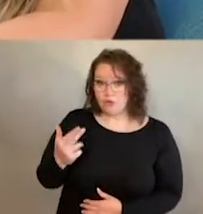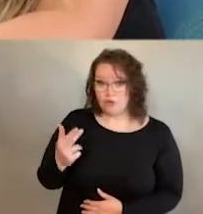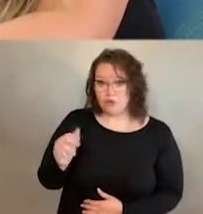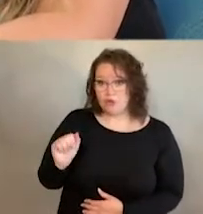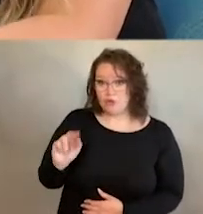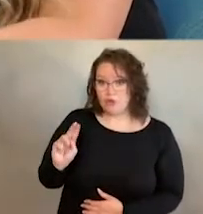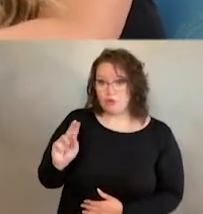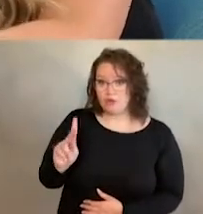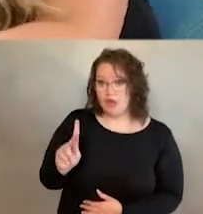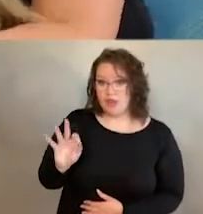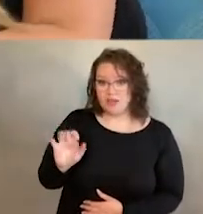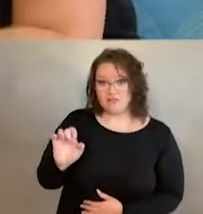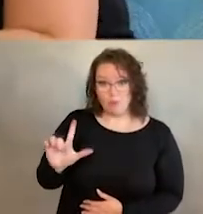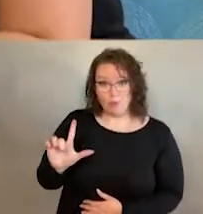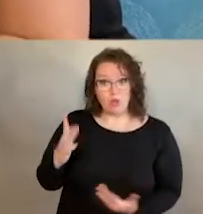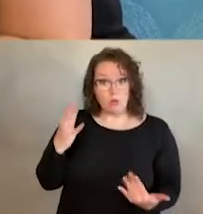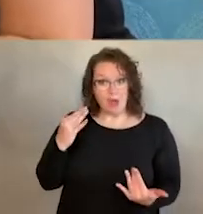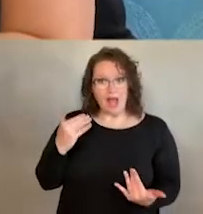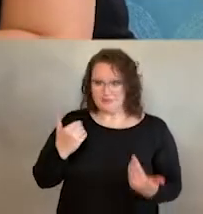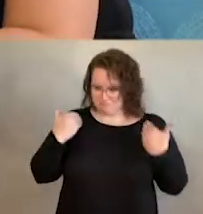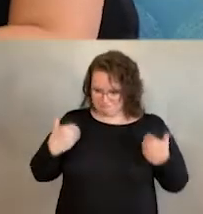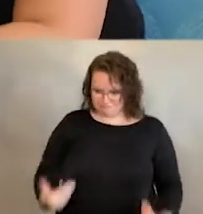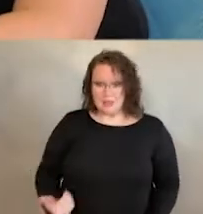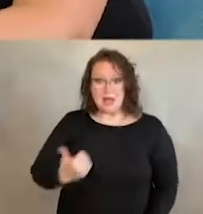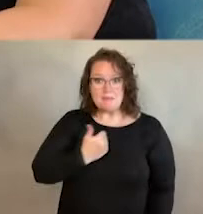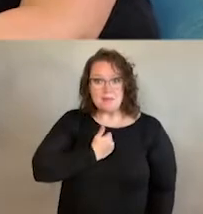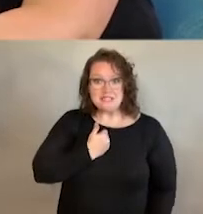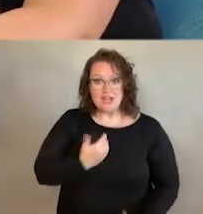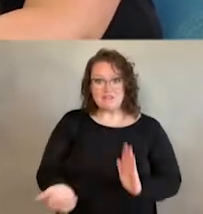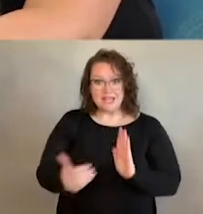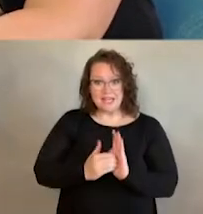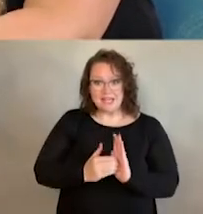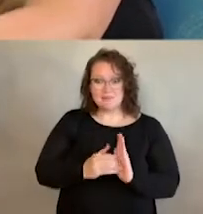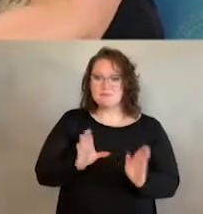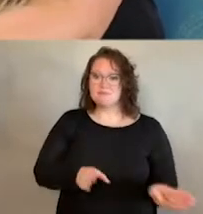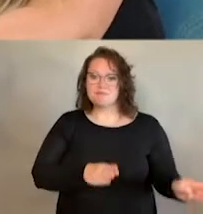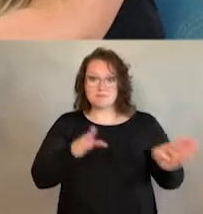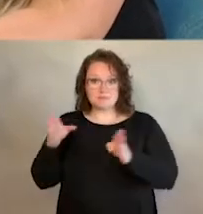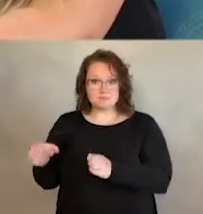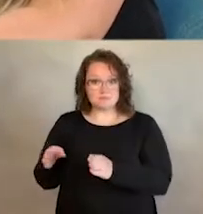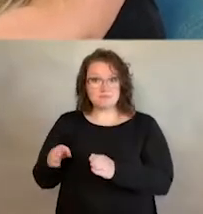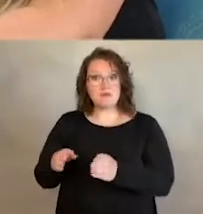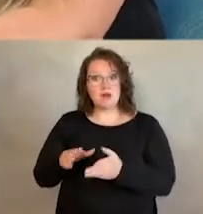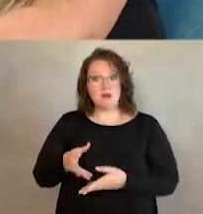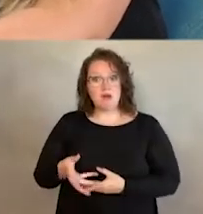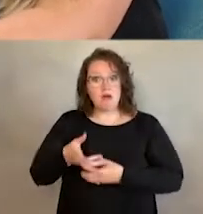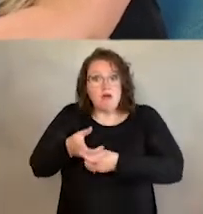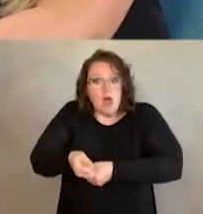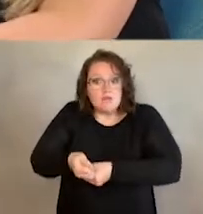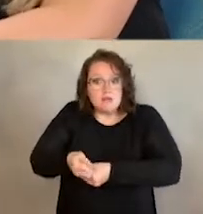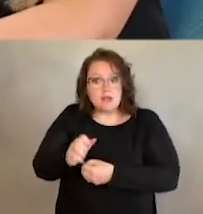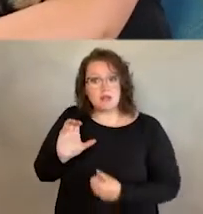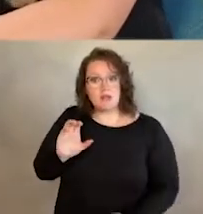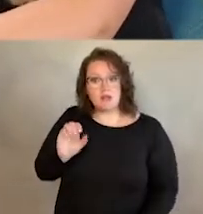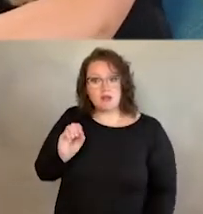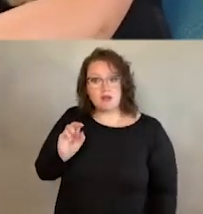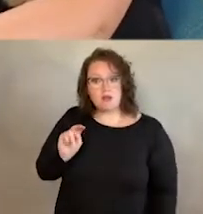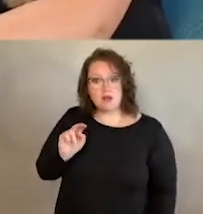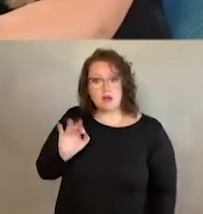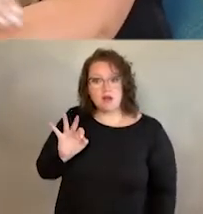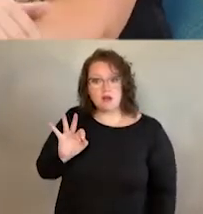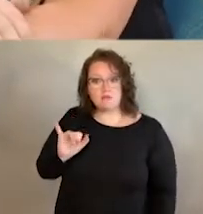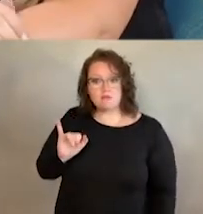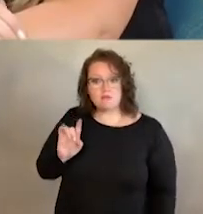herself again. And at the end, because she was so thankful, she became confident, and she was confident in herself, and she